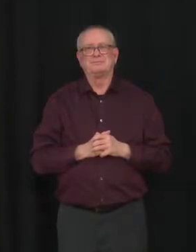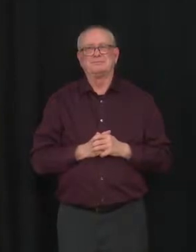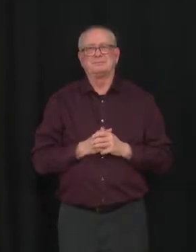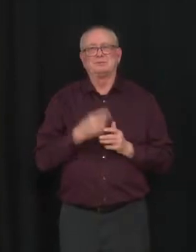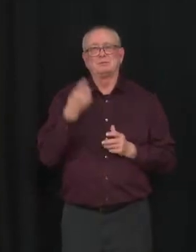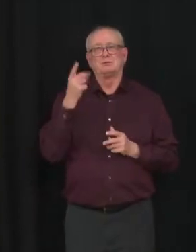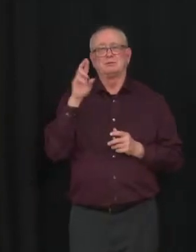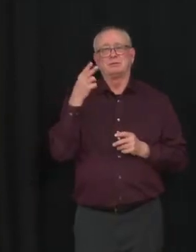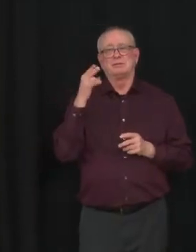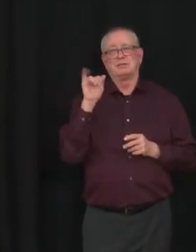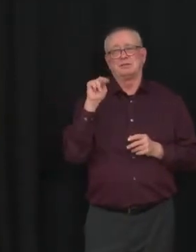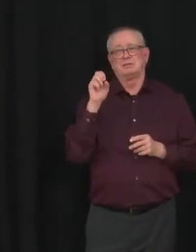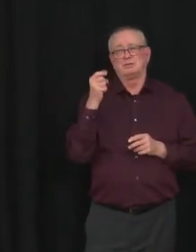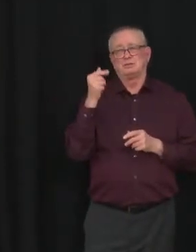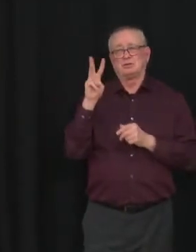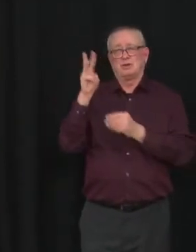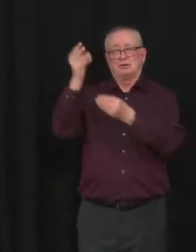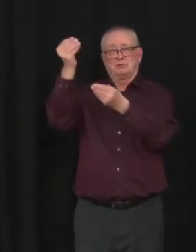we last had